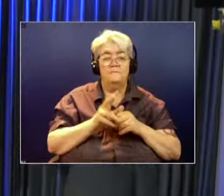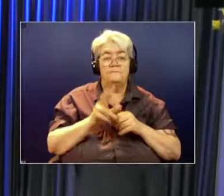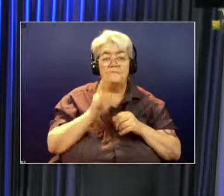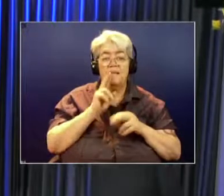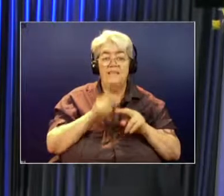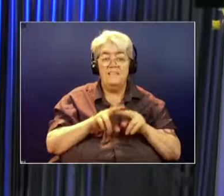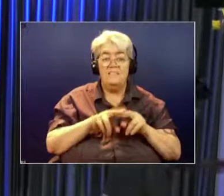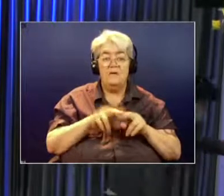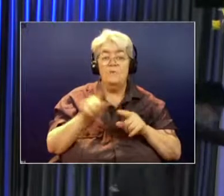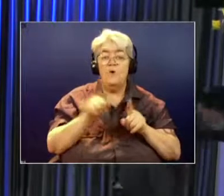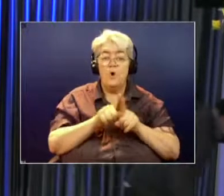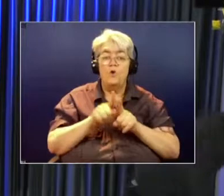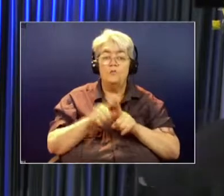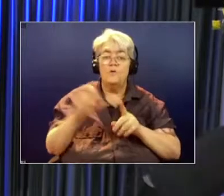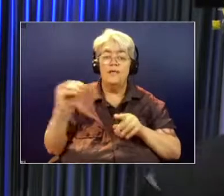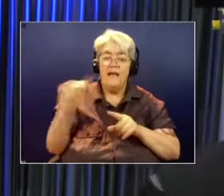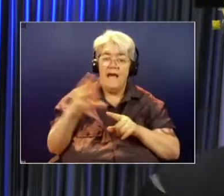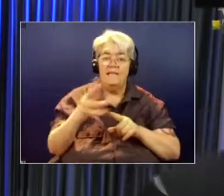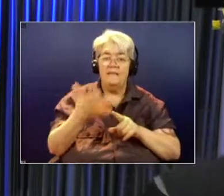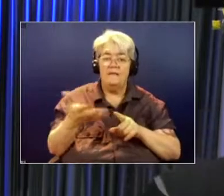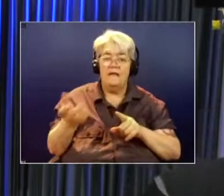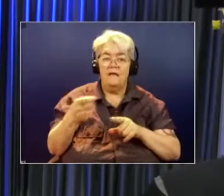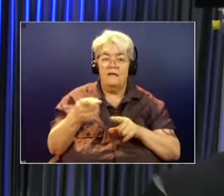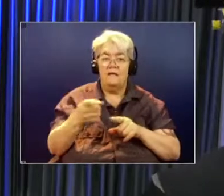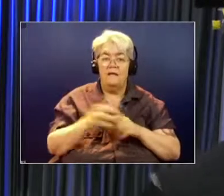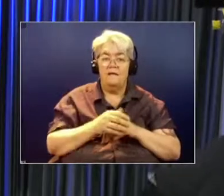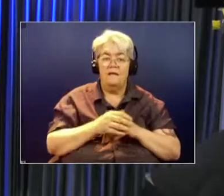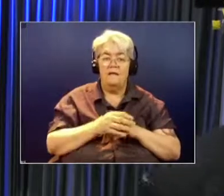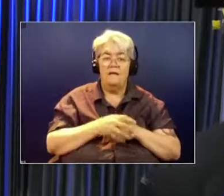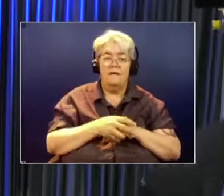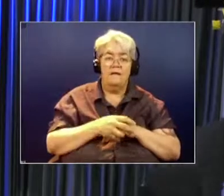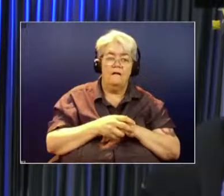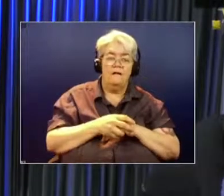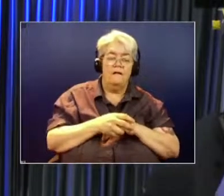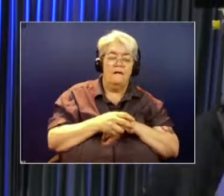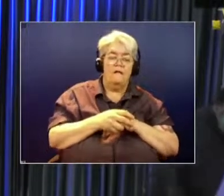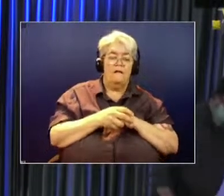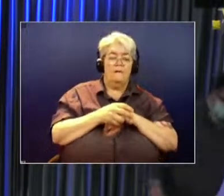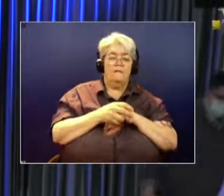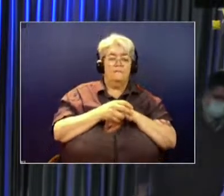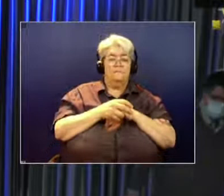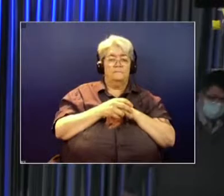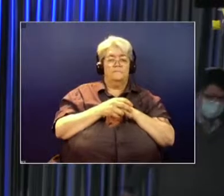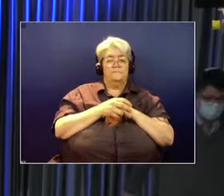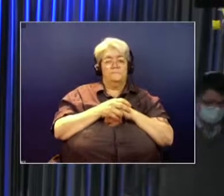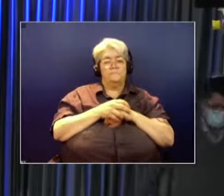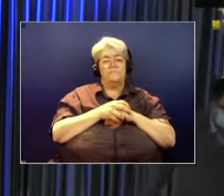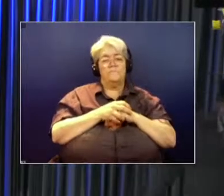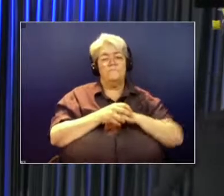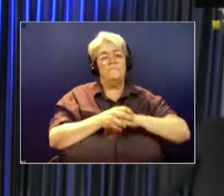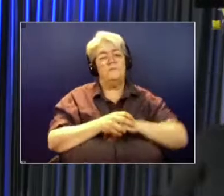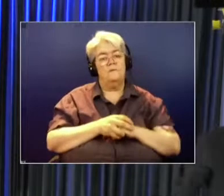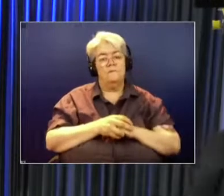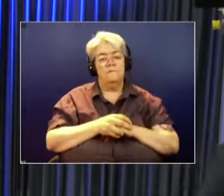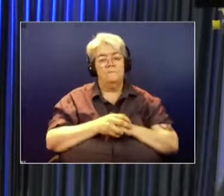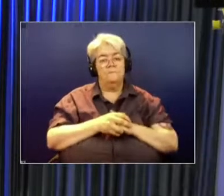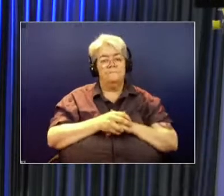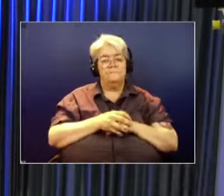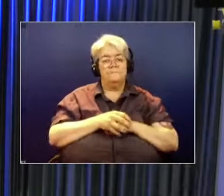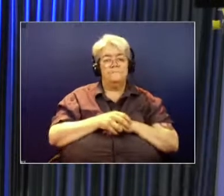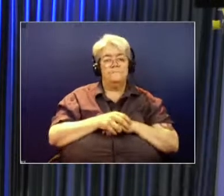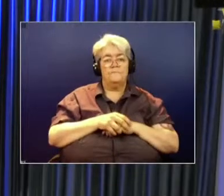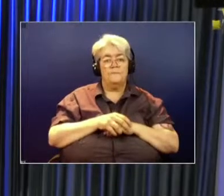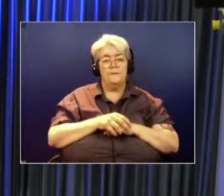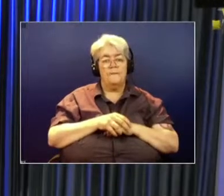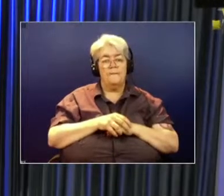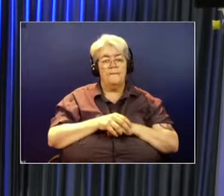it's lighting that, it's the instrument lighting instrument, yeah. right there. It's not just the fan. Okay, one thing at a time. One thing at a time. So we've got